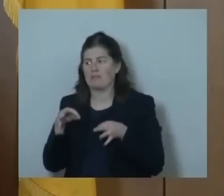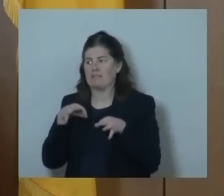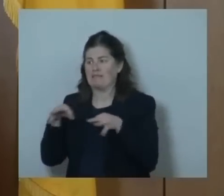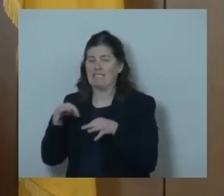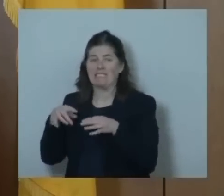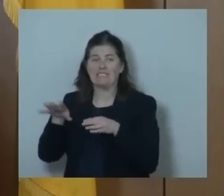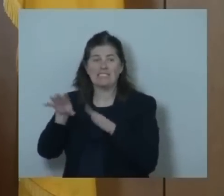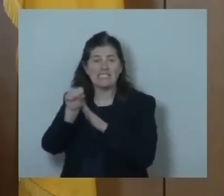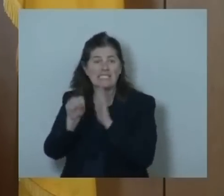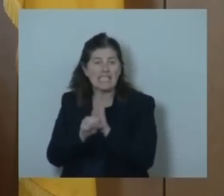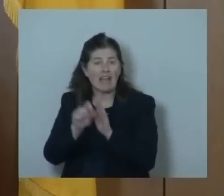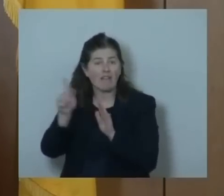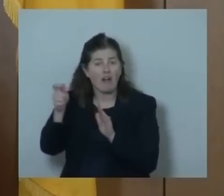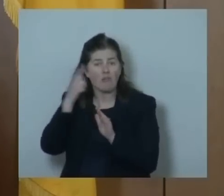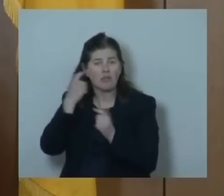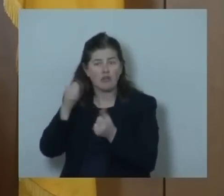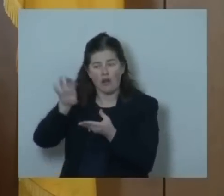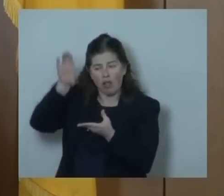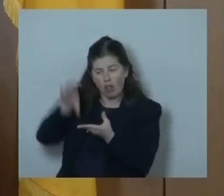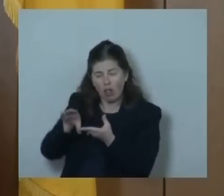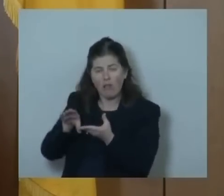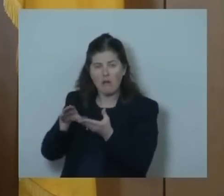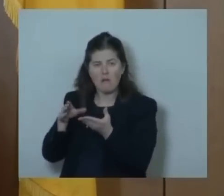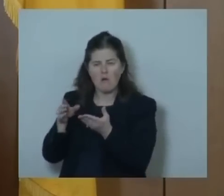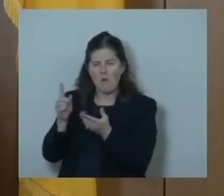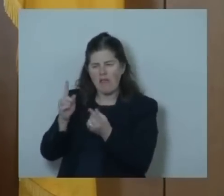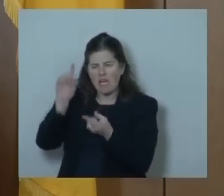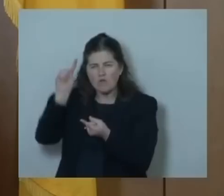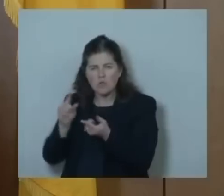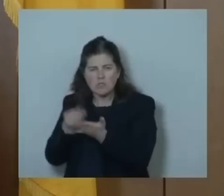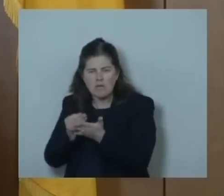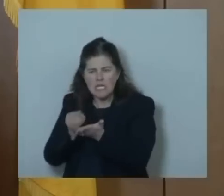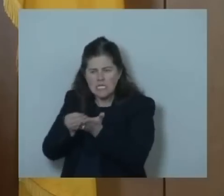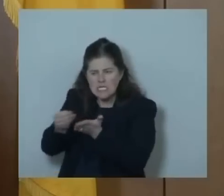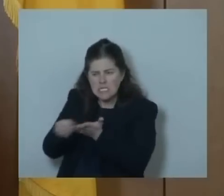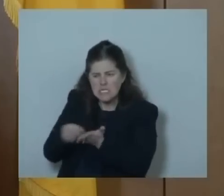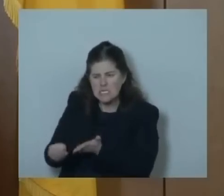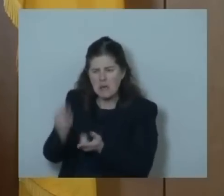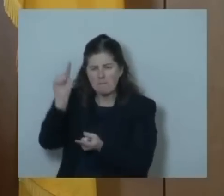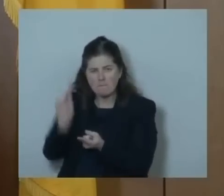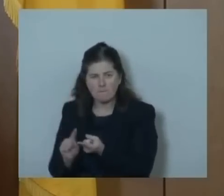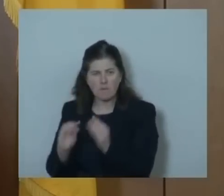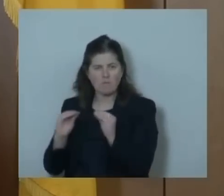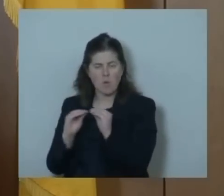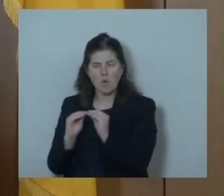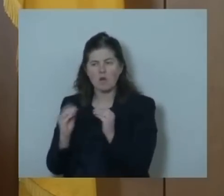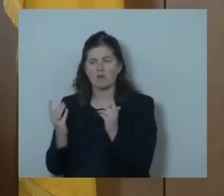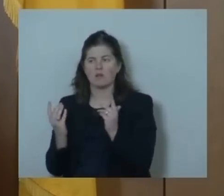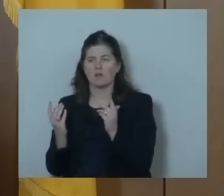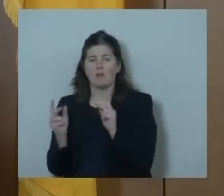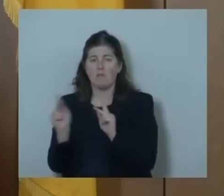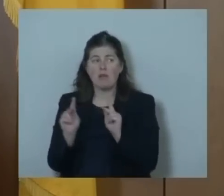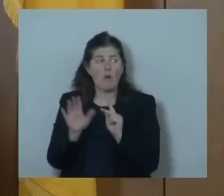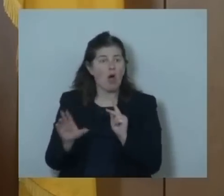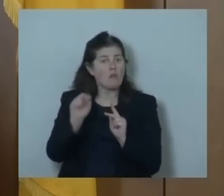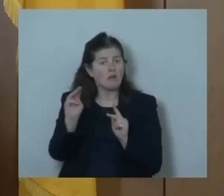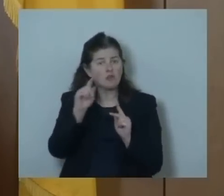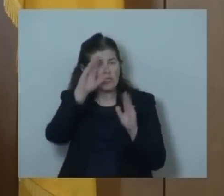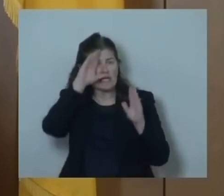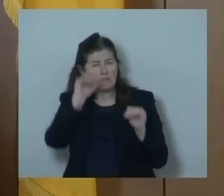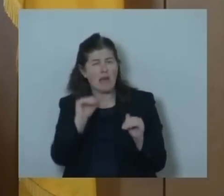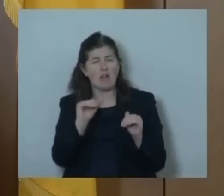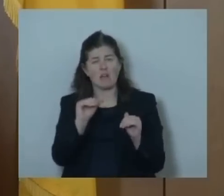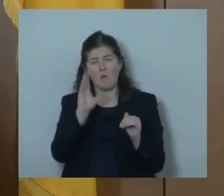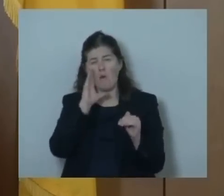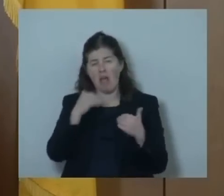all the cabinet, to do their part, to look at where they can reduce their expenditures. People in New Mexico should expect that there's